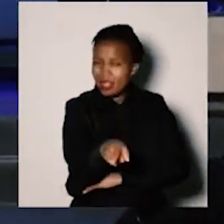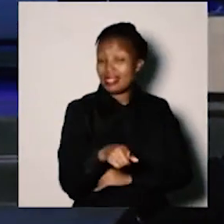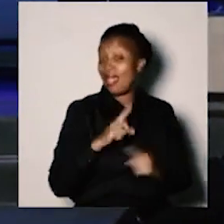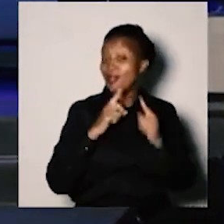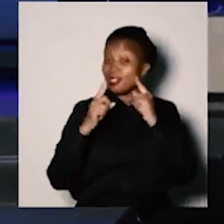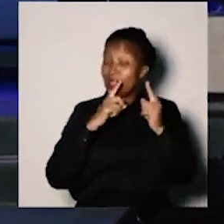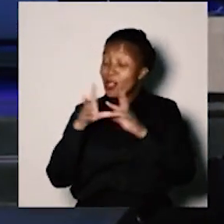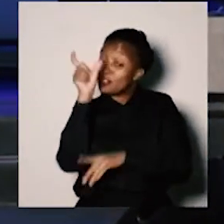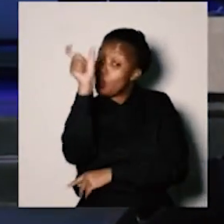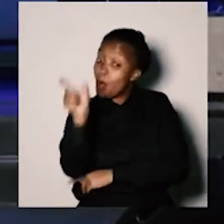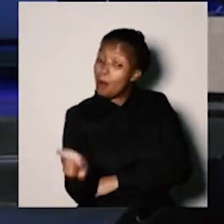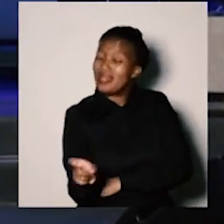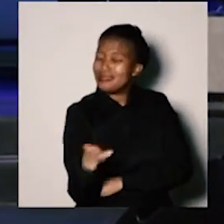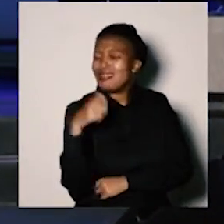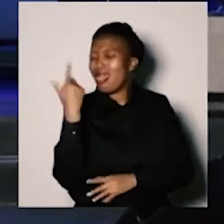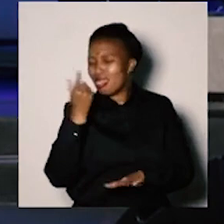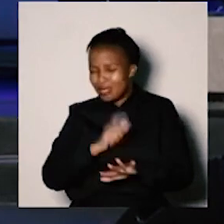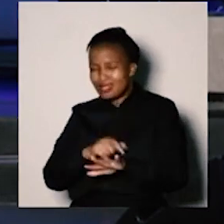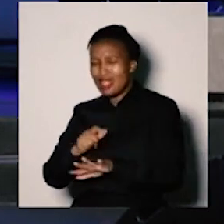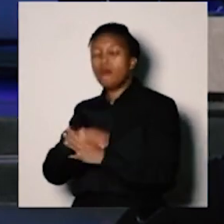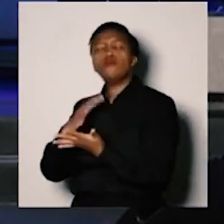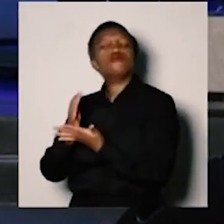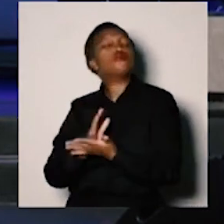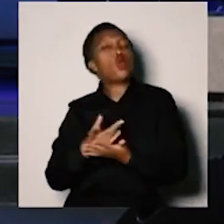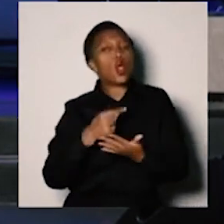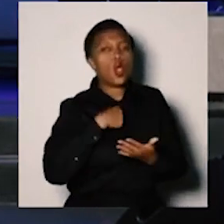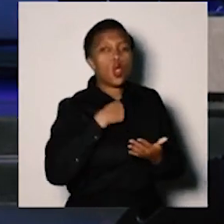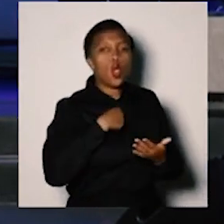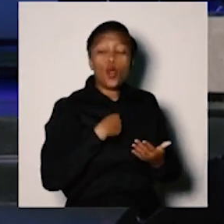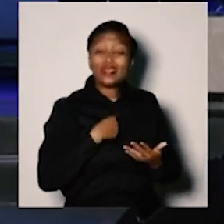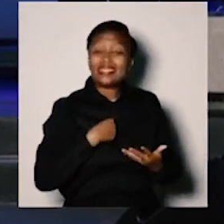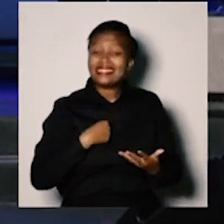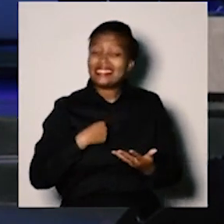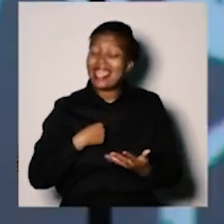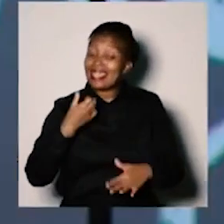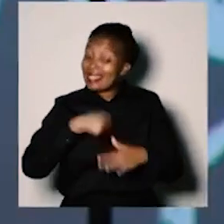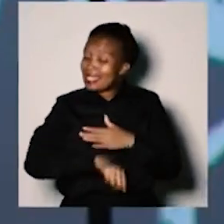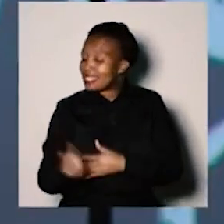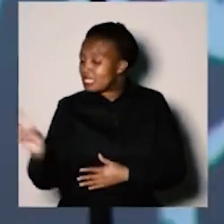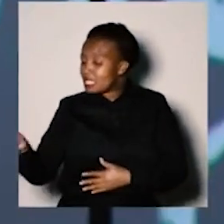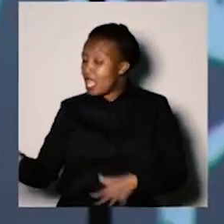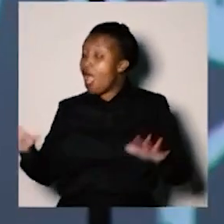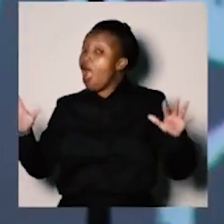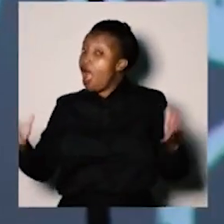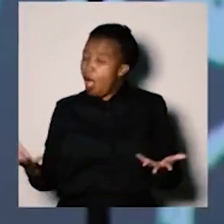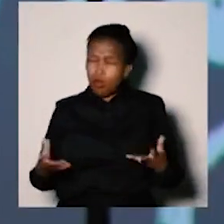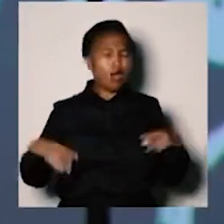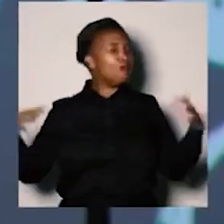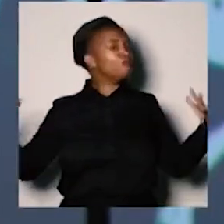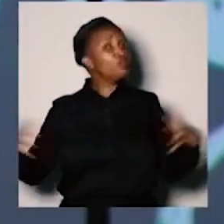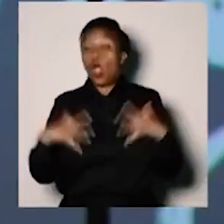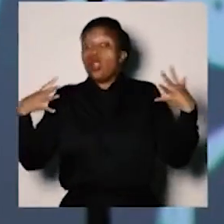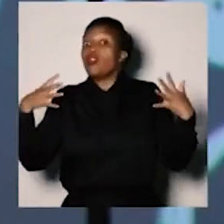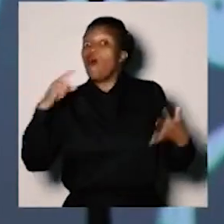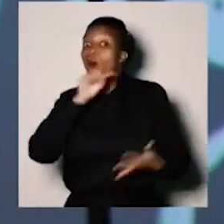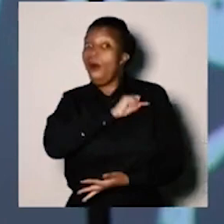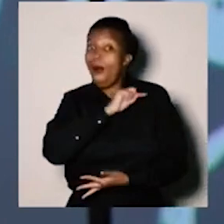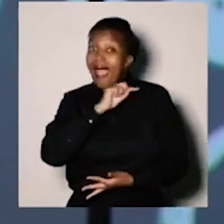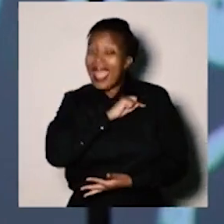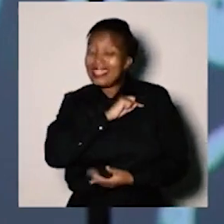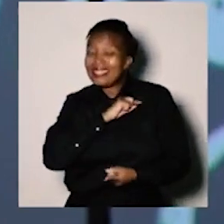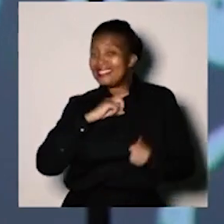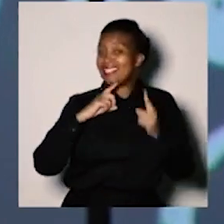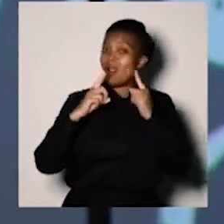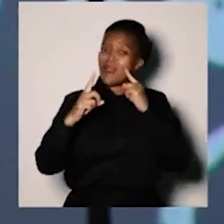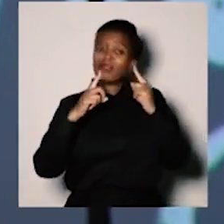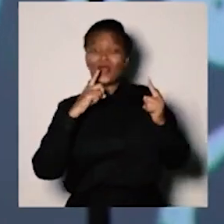talking to somebody the other time who was sharing with me how they got saved. And I was shocked because when they were talking about their story